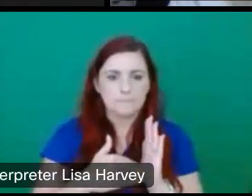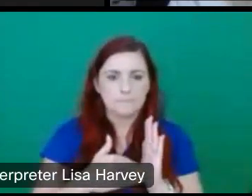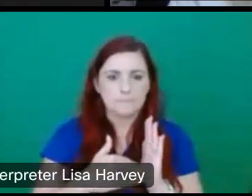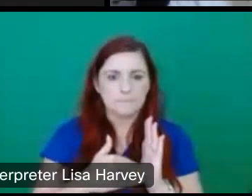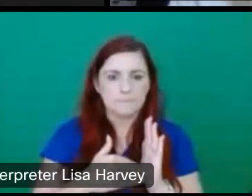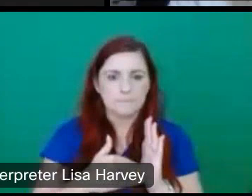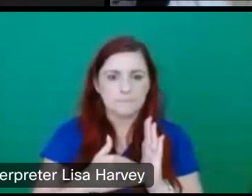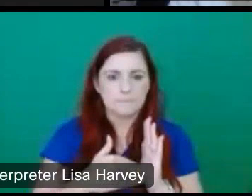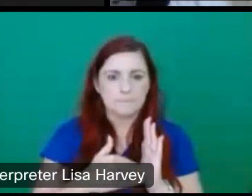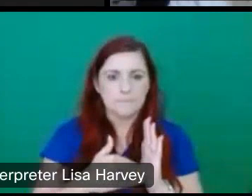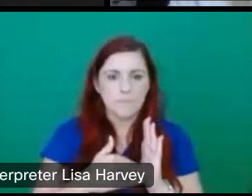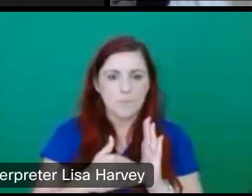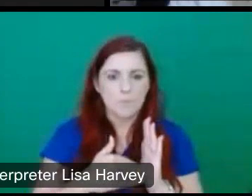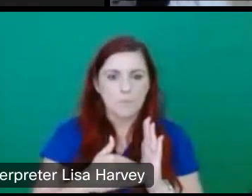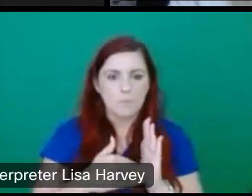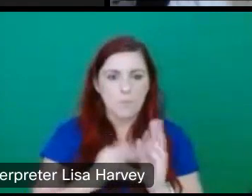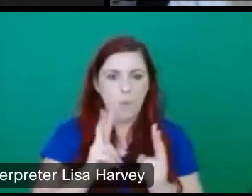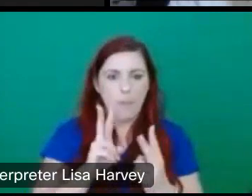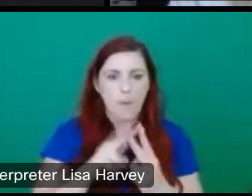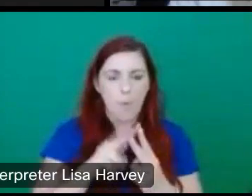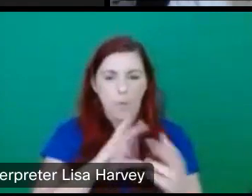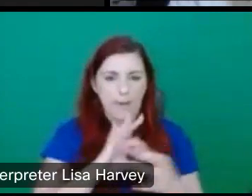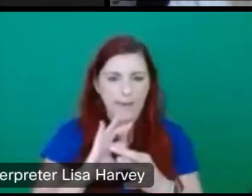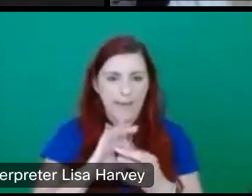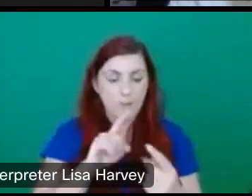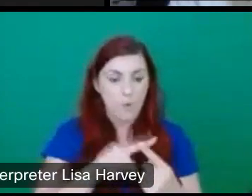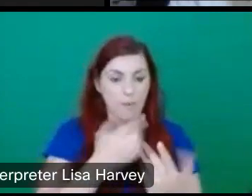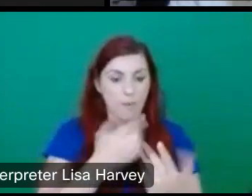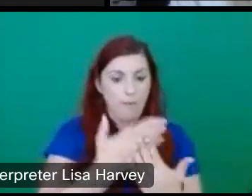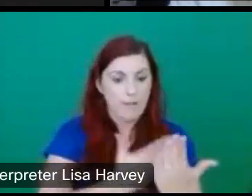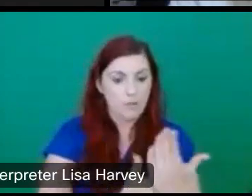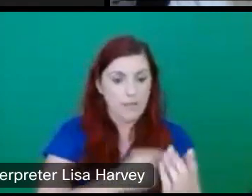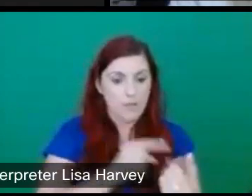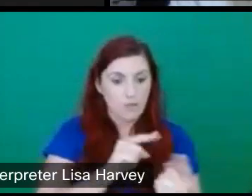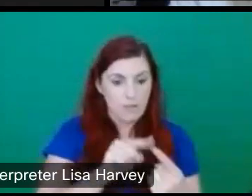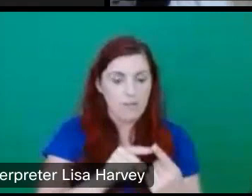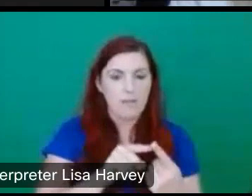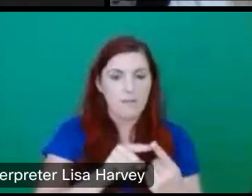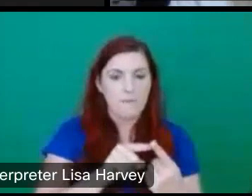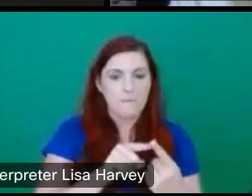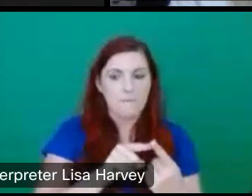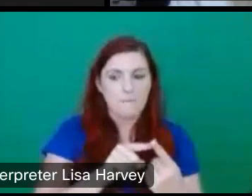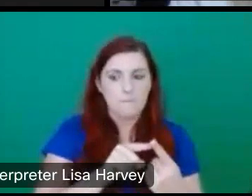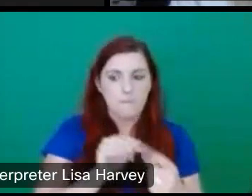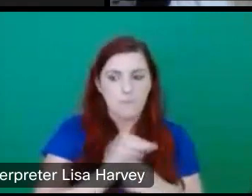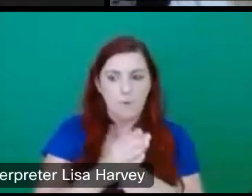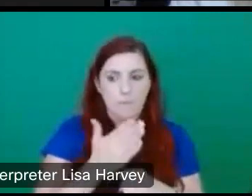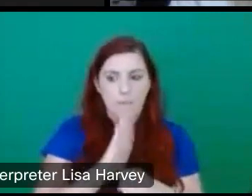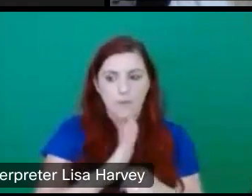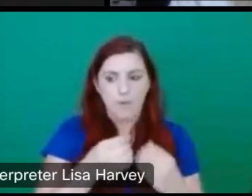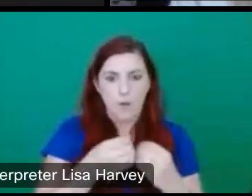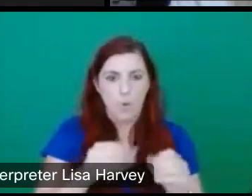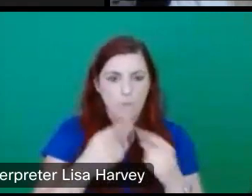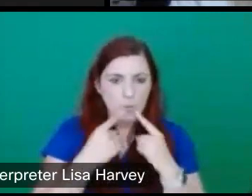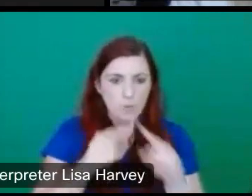of the same coin. There's the legislative side of things, which is when it comes to mandatory open disclosure, that's the